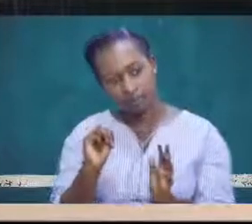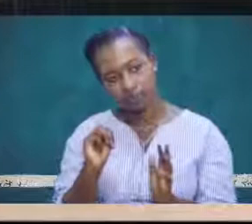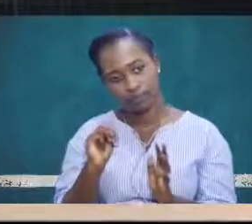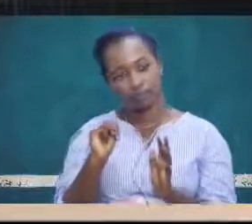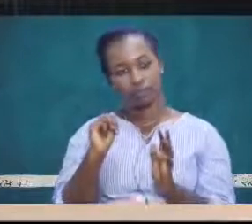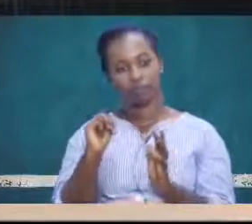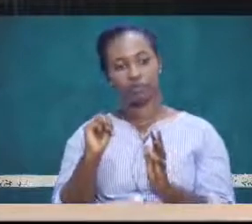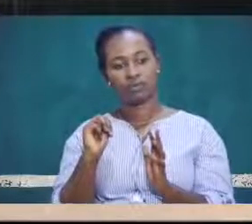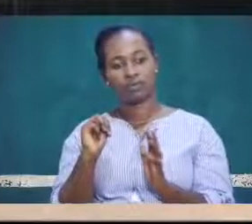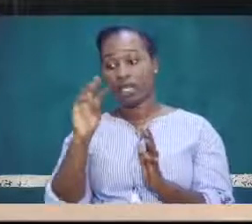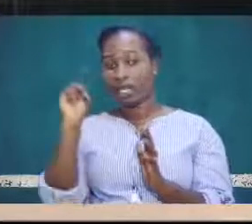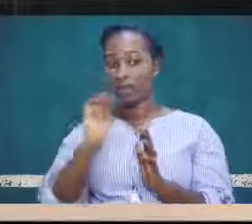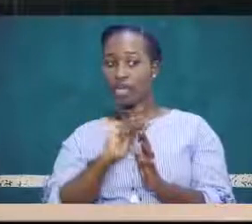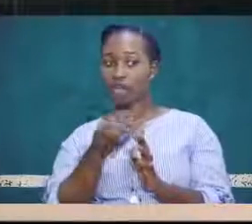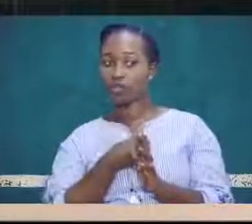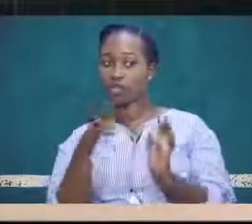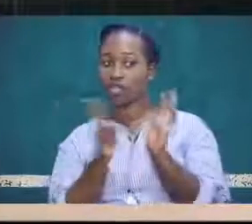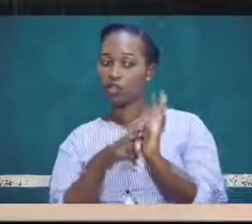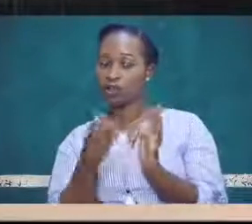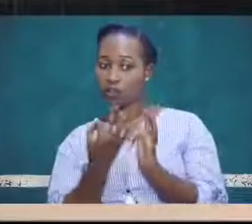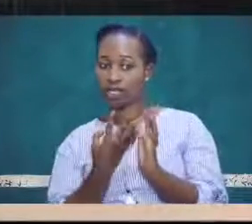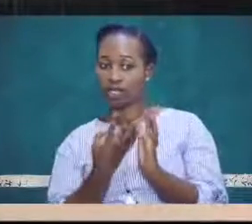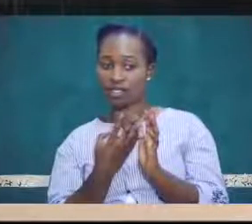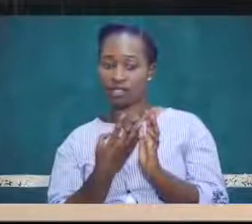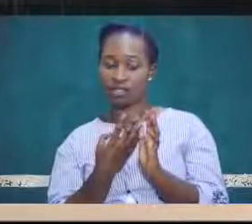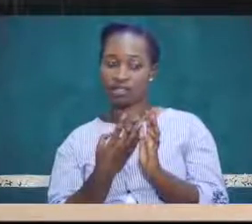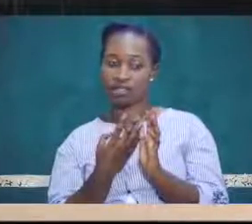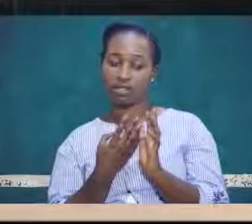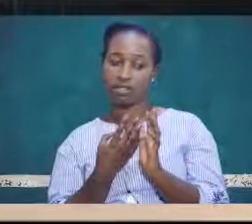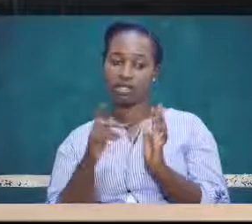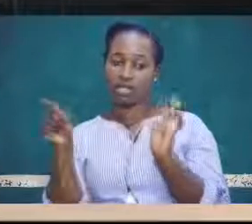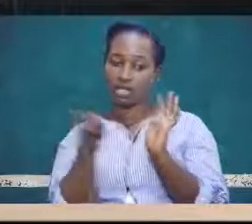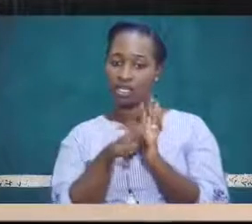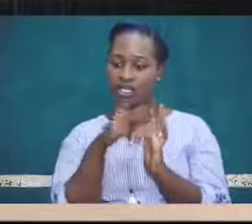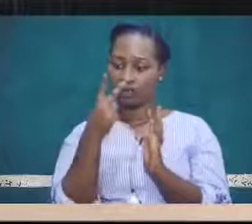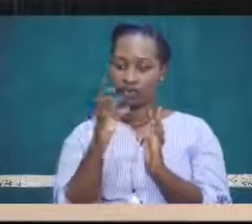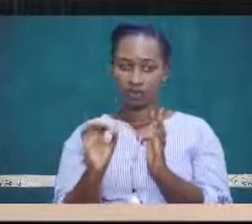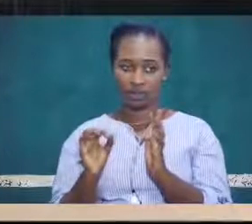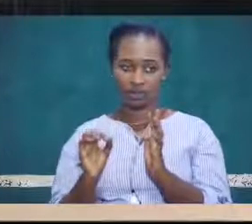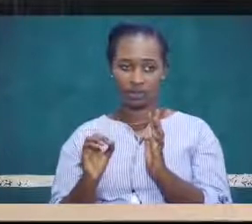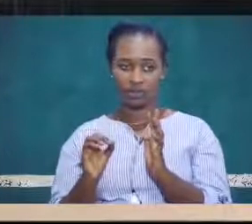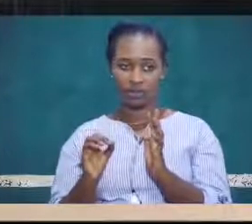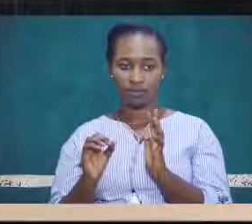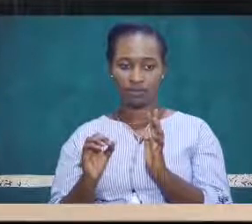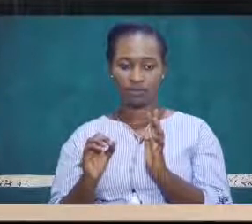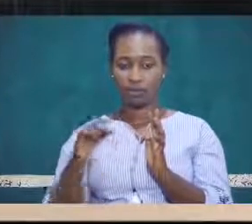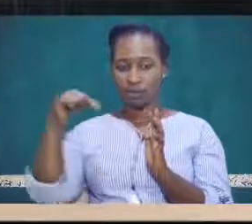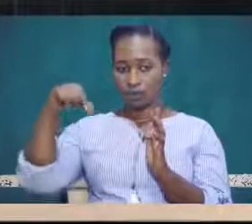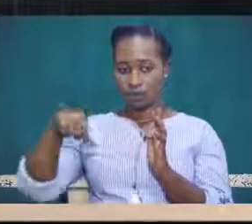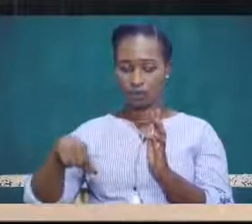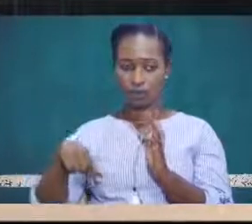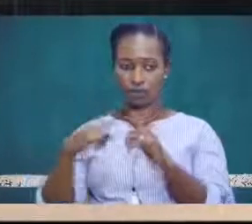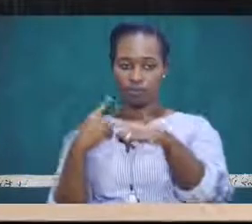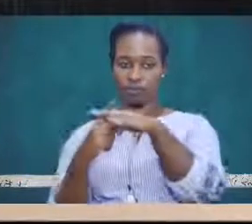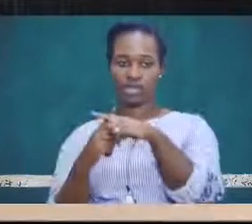what is our M? What is our M? Our M is negative 20. Q, quantity